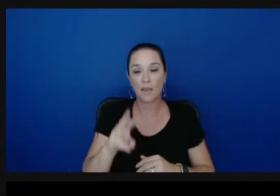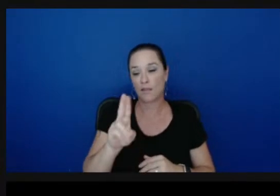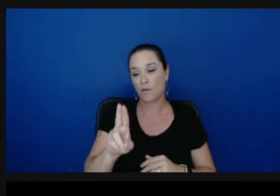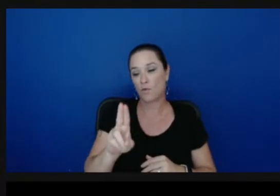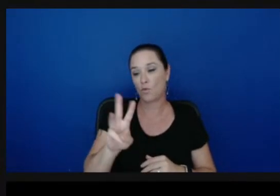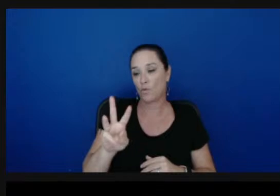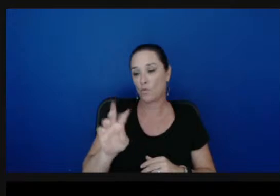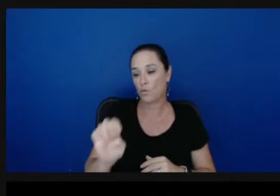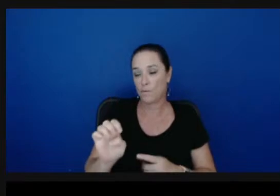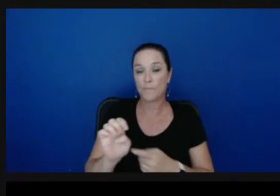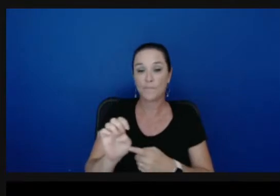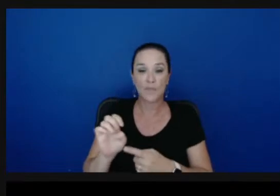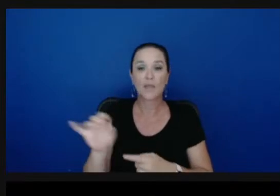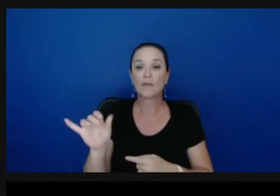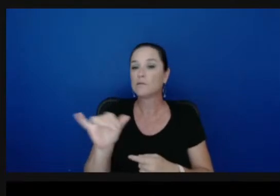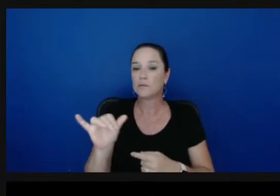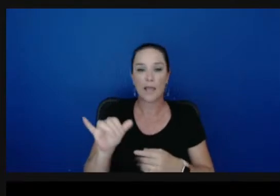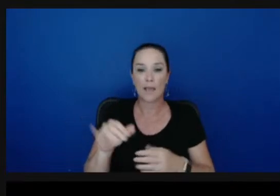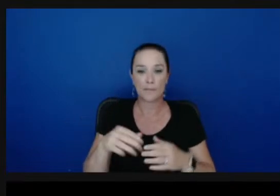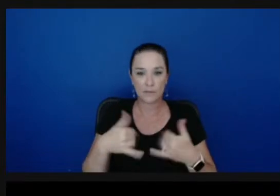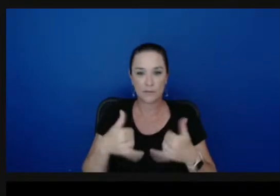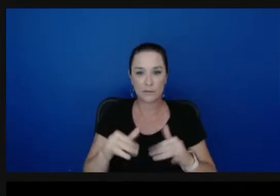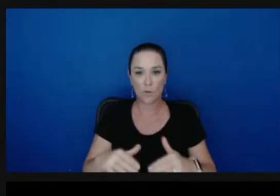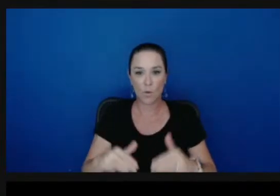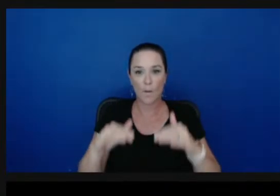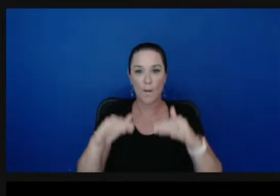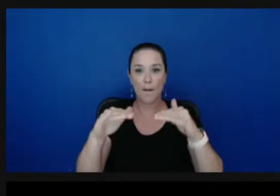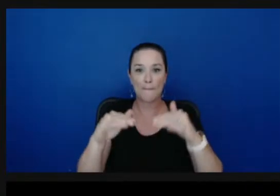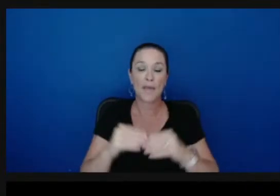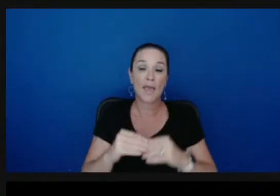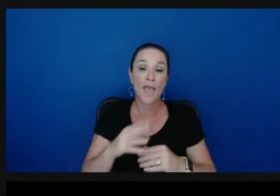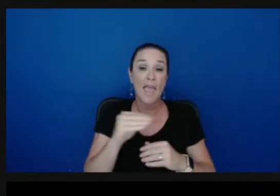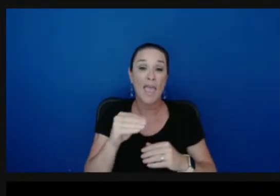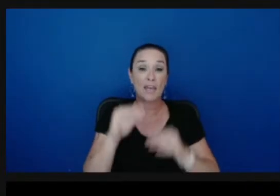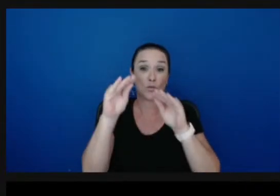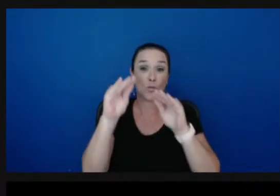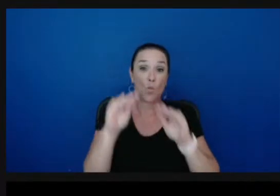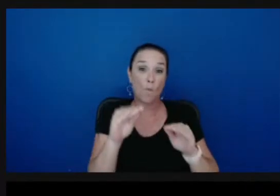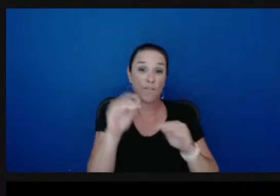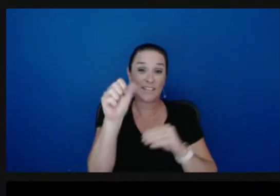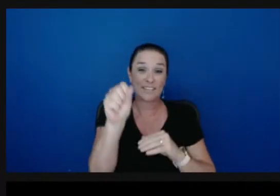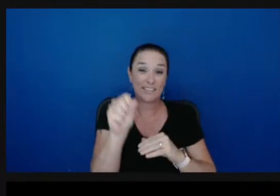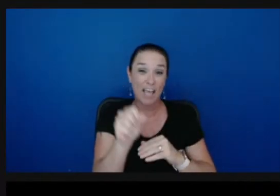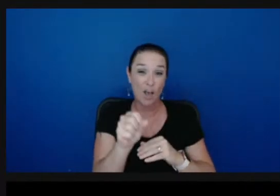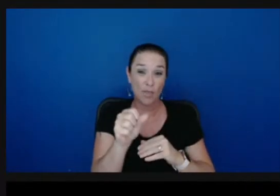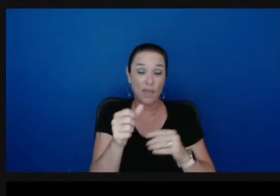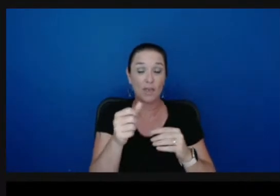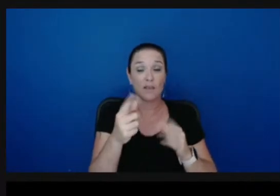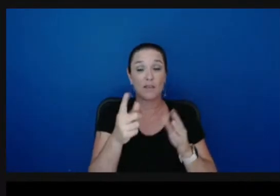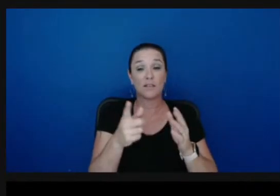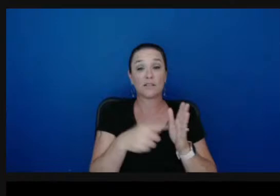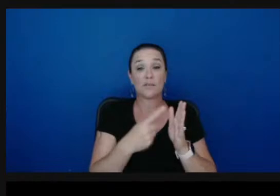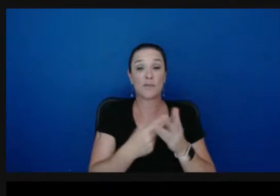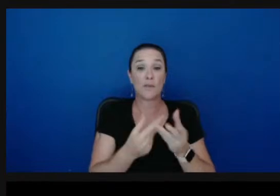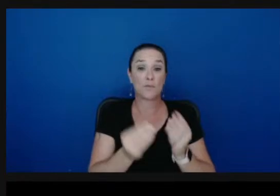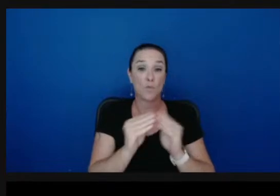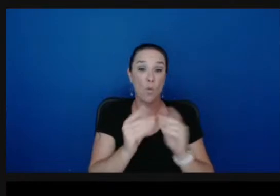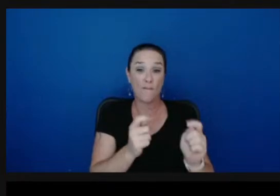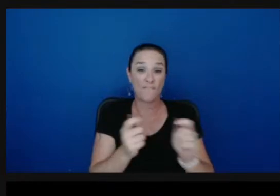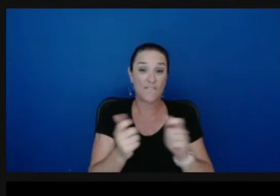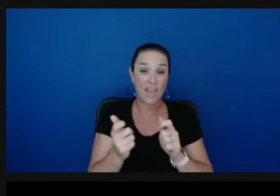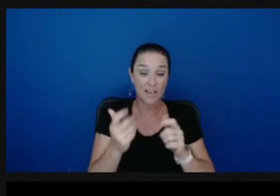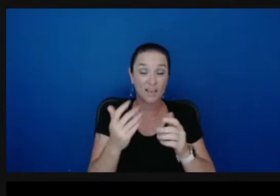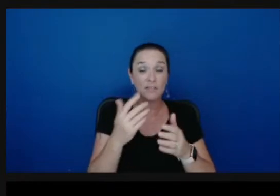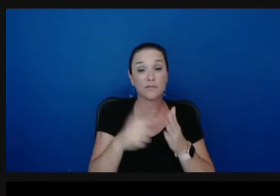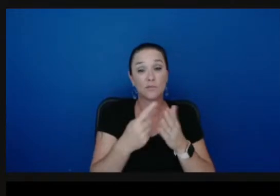rising. And this is the north-south plot. So it's been moving south the whole time. It's sometimes faster, sometimes slower. This is a little bit slower, and then